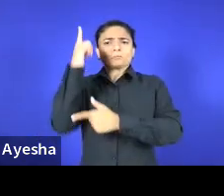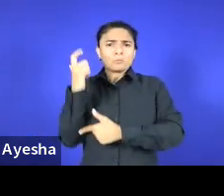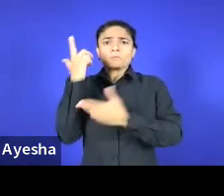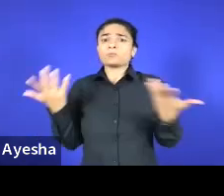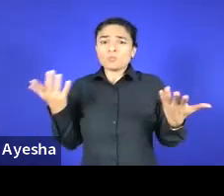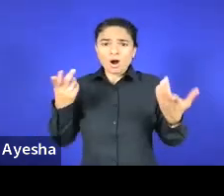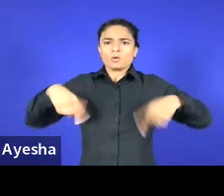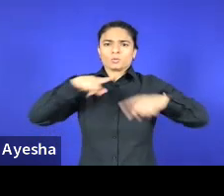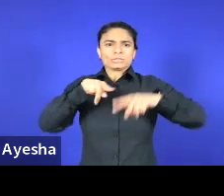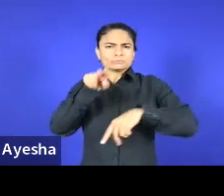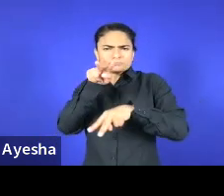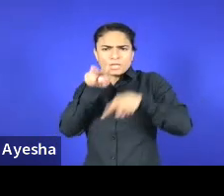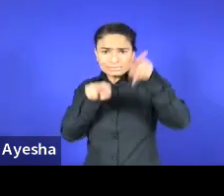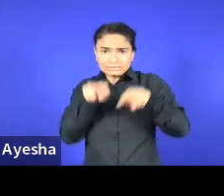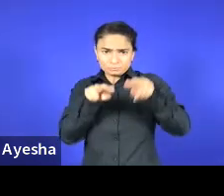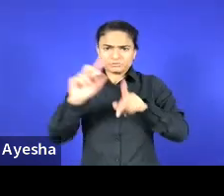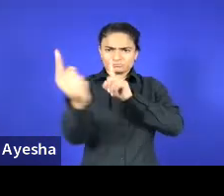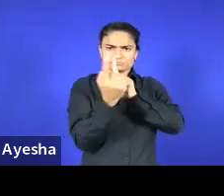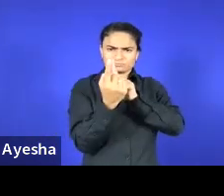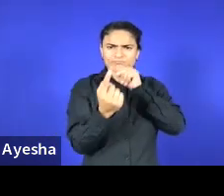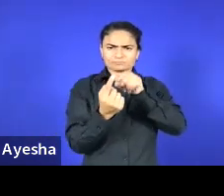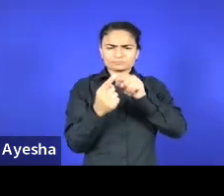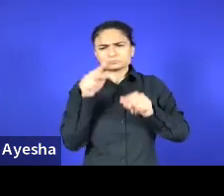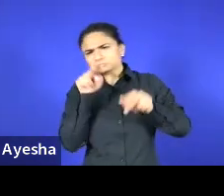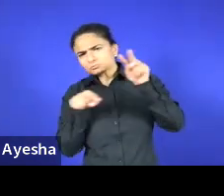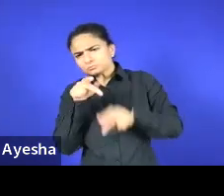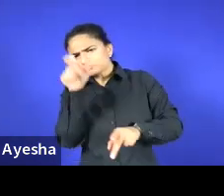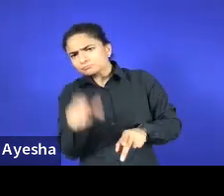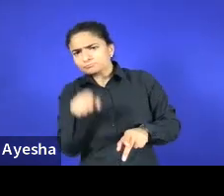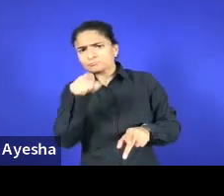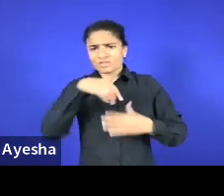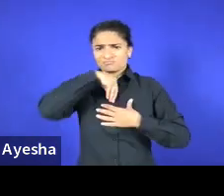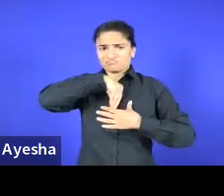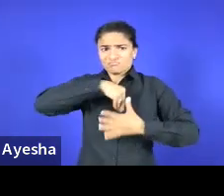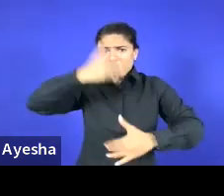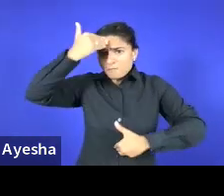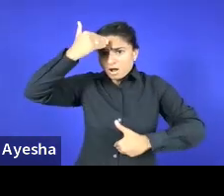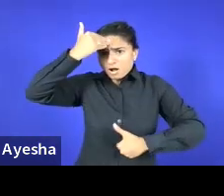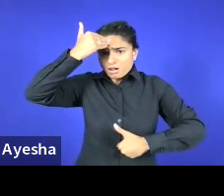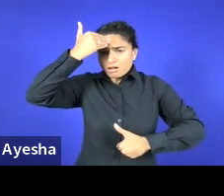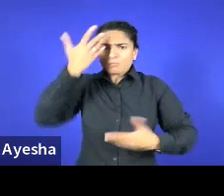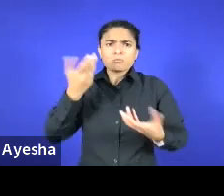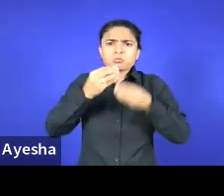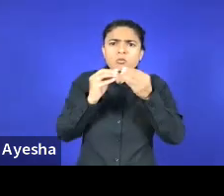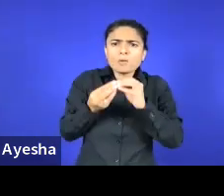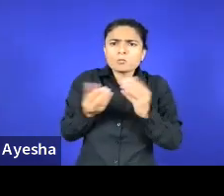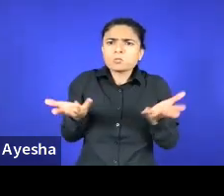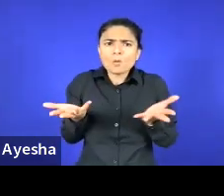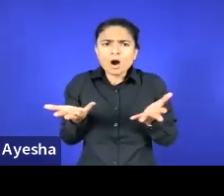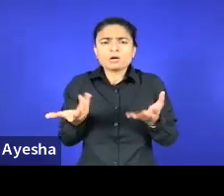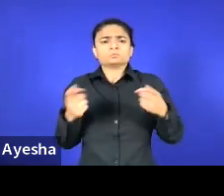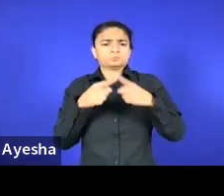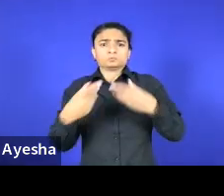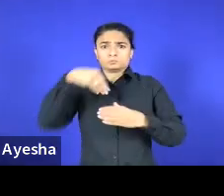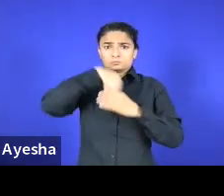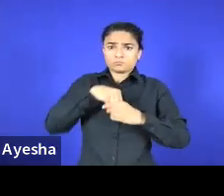functional difficulties, basic support needs, but also the barriers at home or in the community, the level of support currently received,